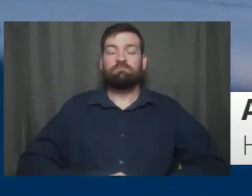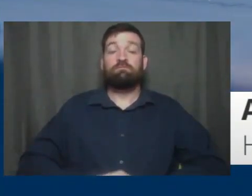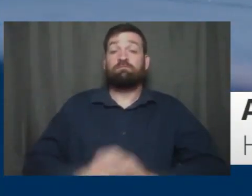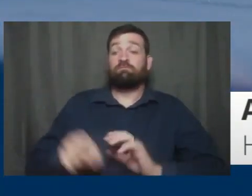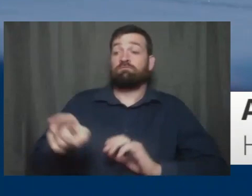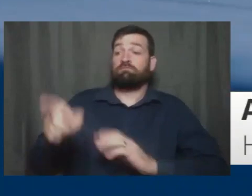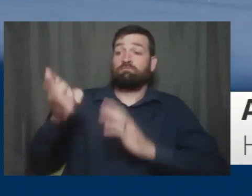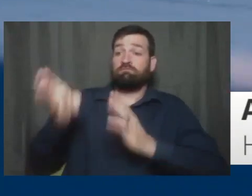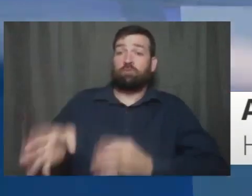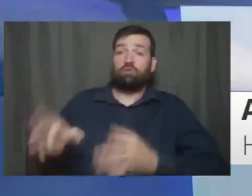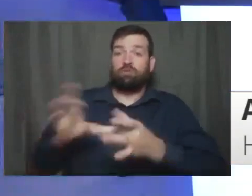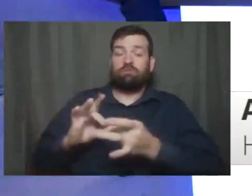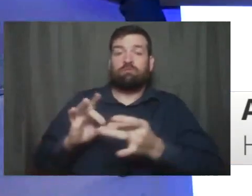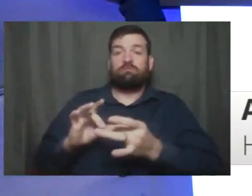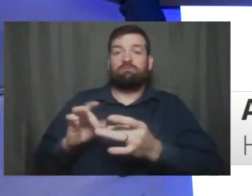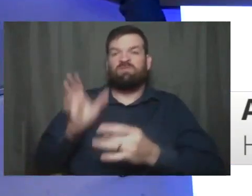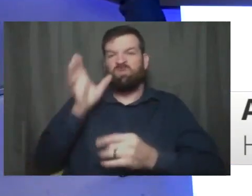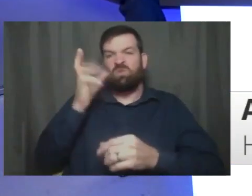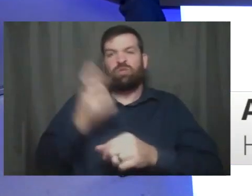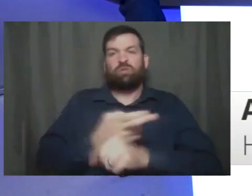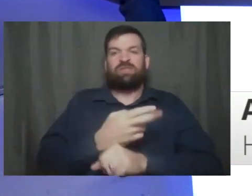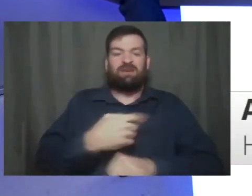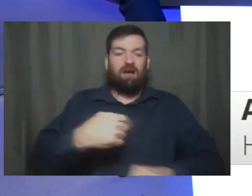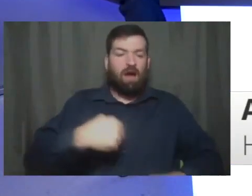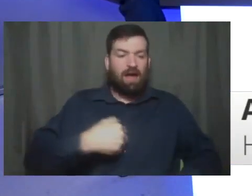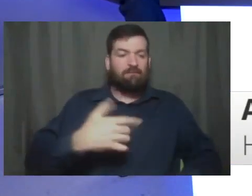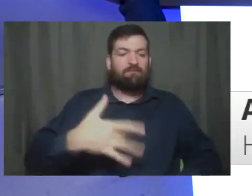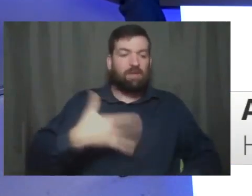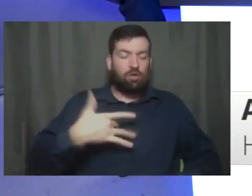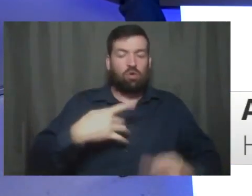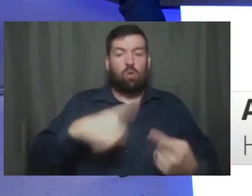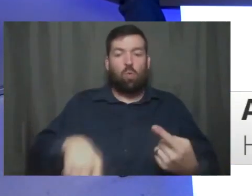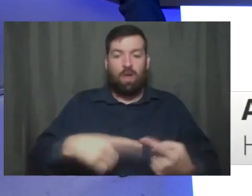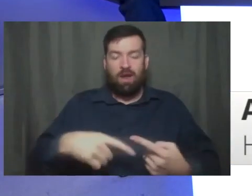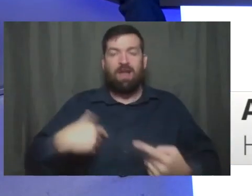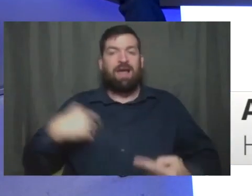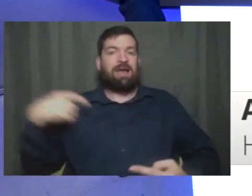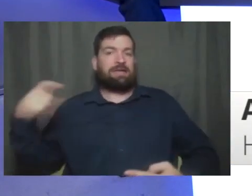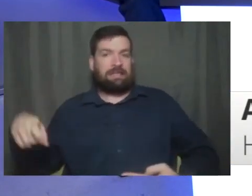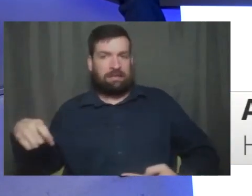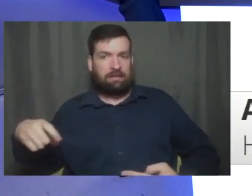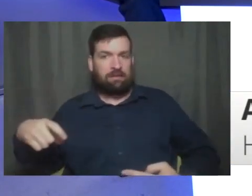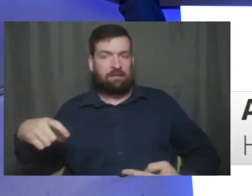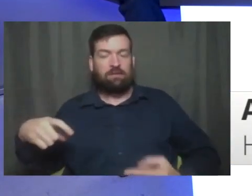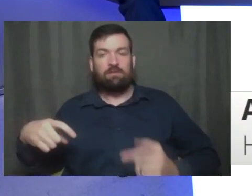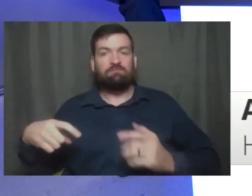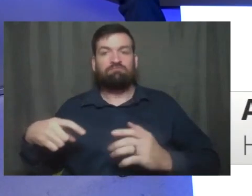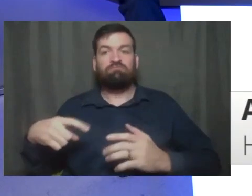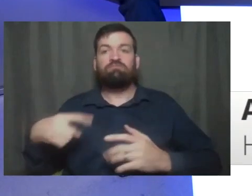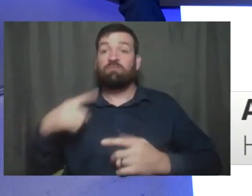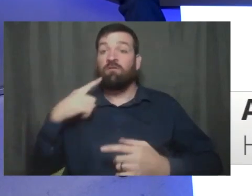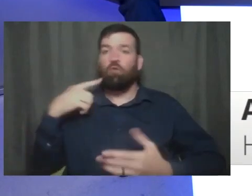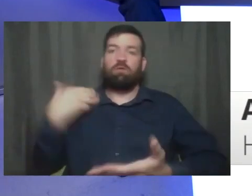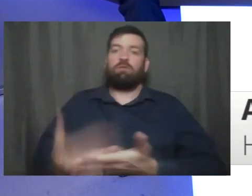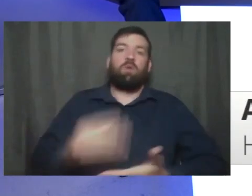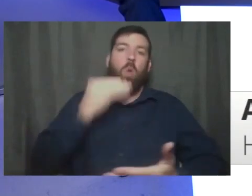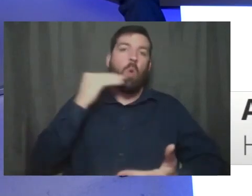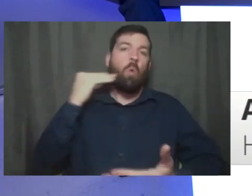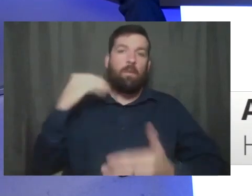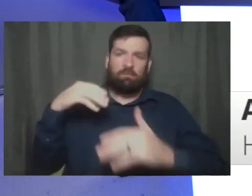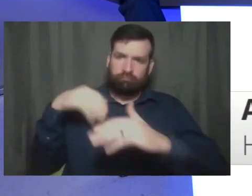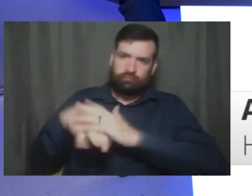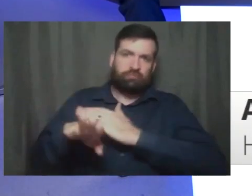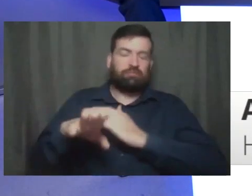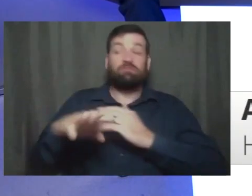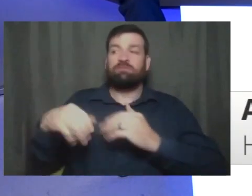going to use the I feel when I need technique for when I get home and right when I walk in the door. She said her husband, I